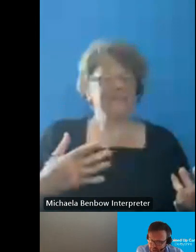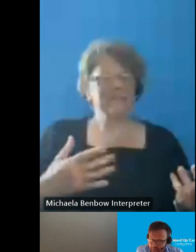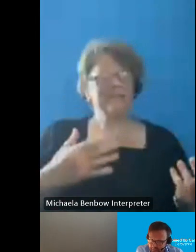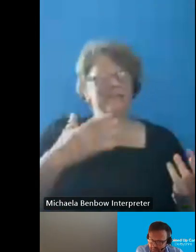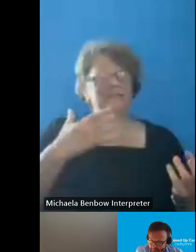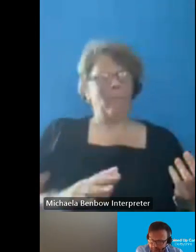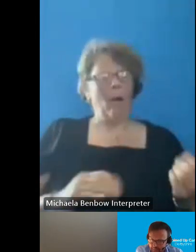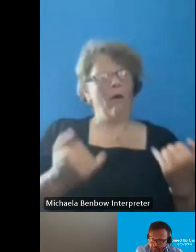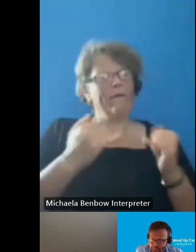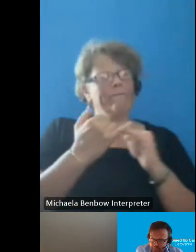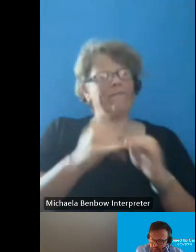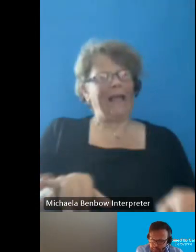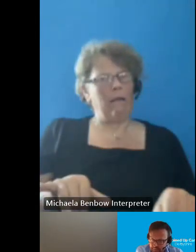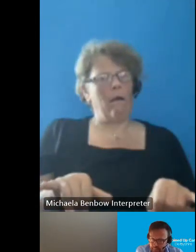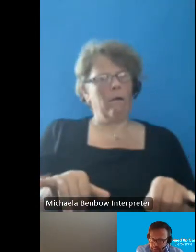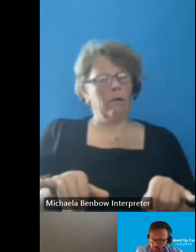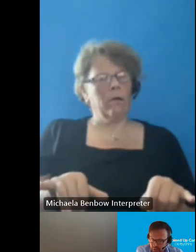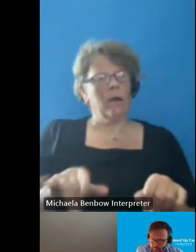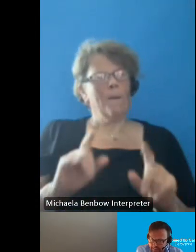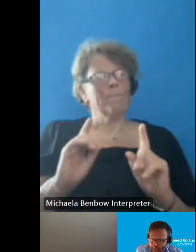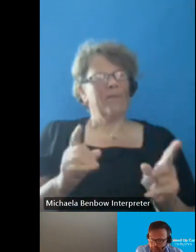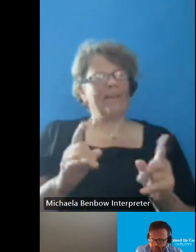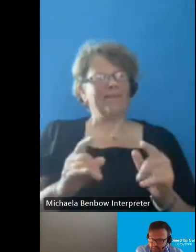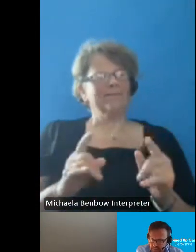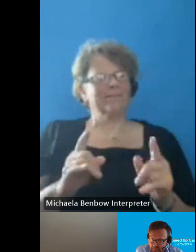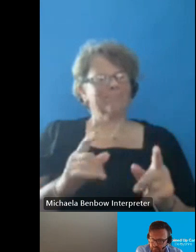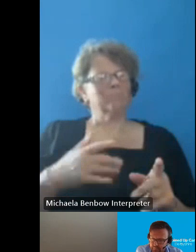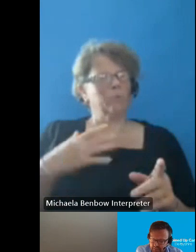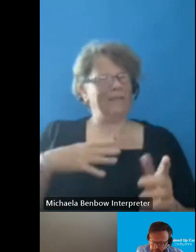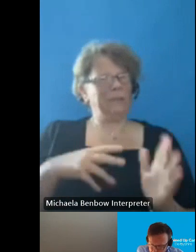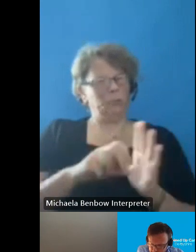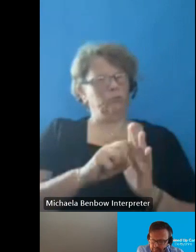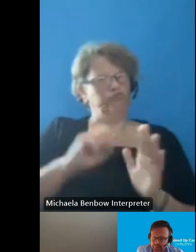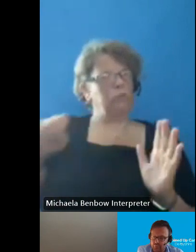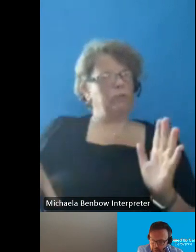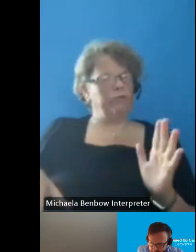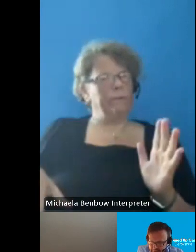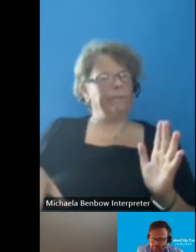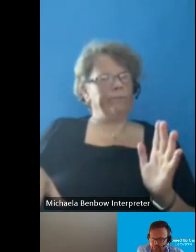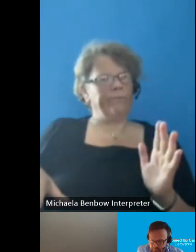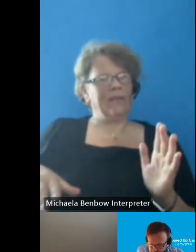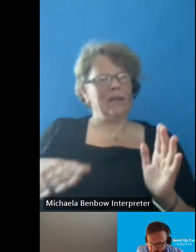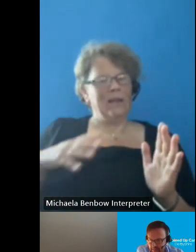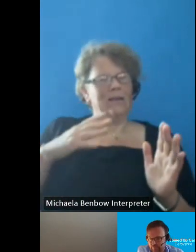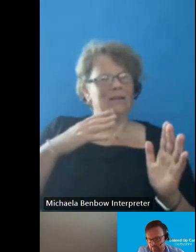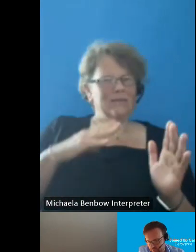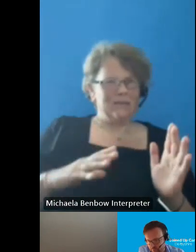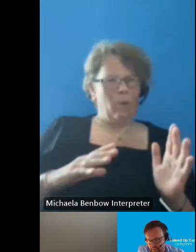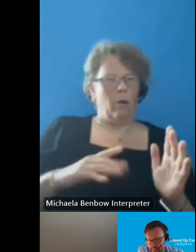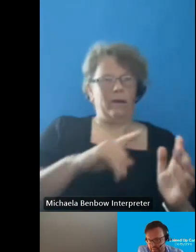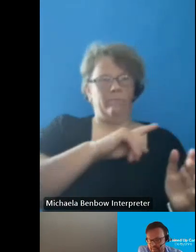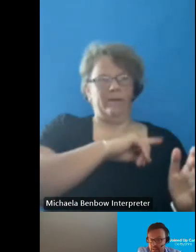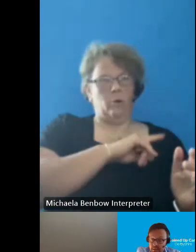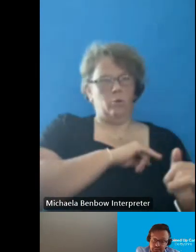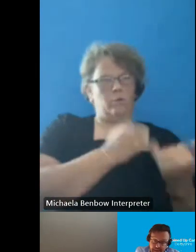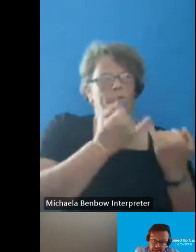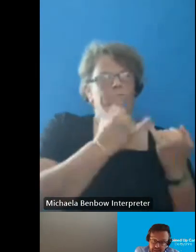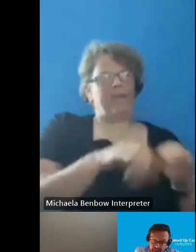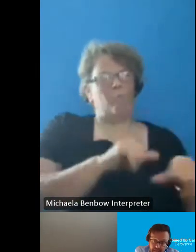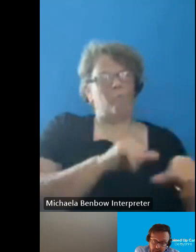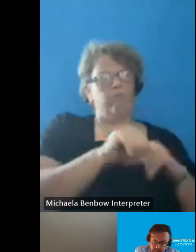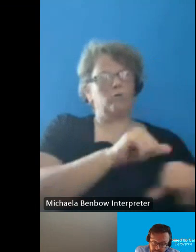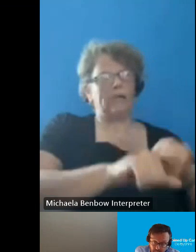but actually that's the kind of type of demand that we've got to be taking out of the system. There's demand that arises because of failure of process.